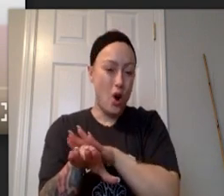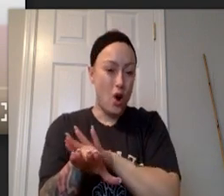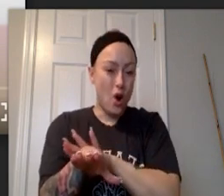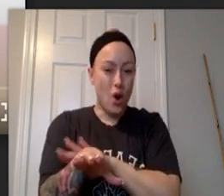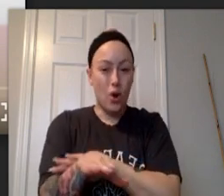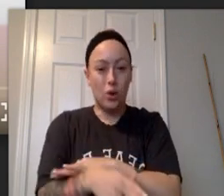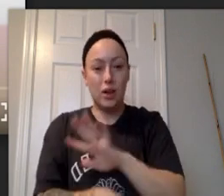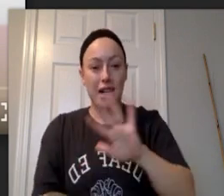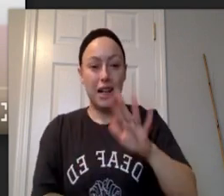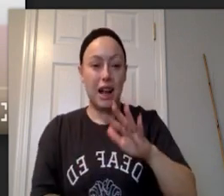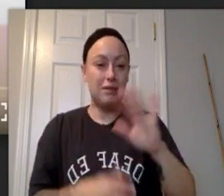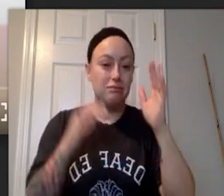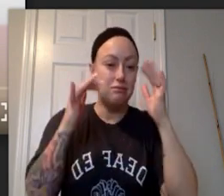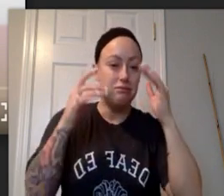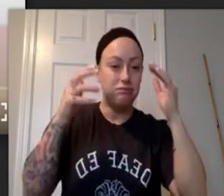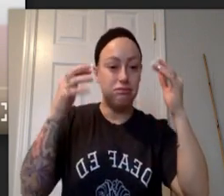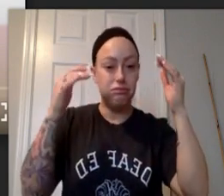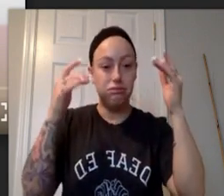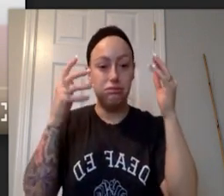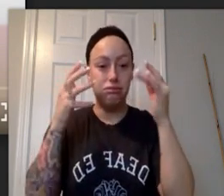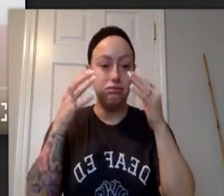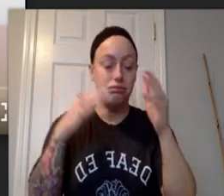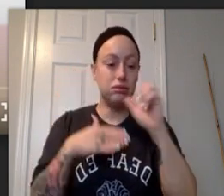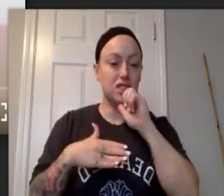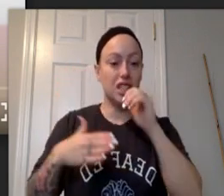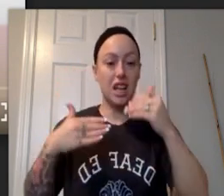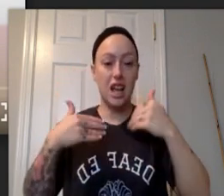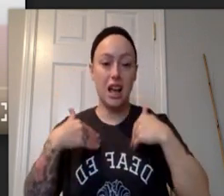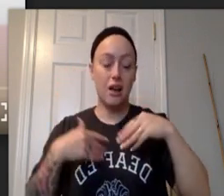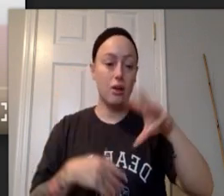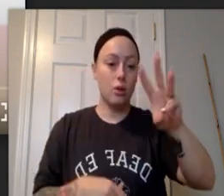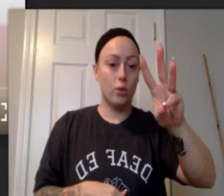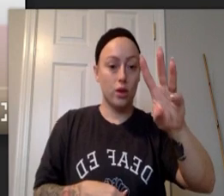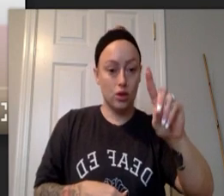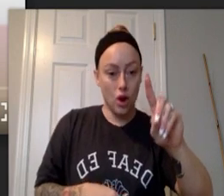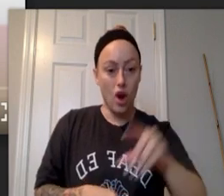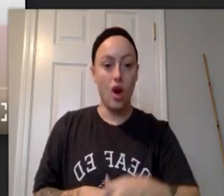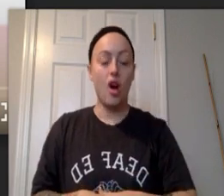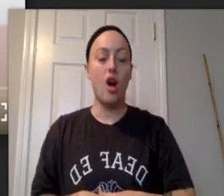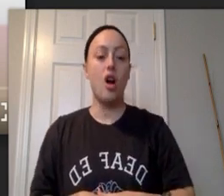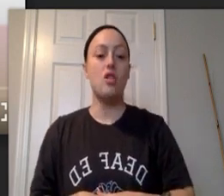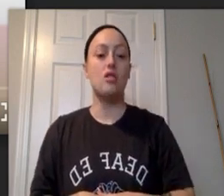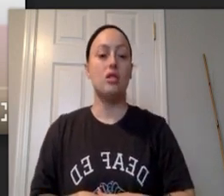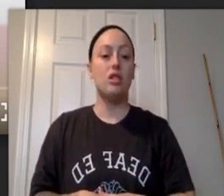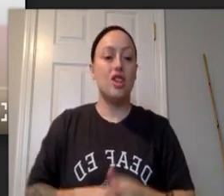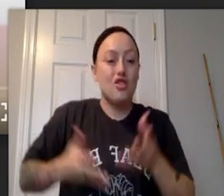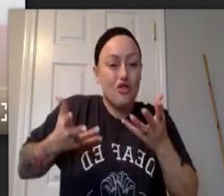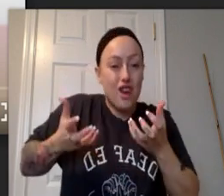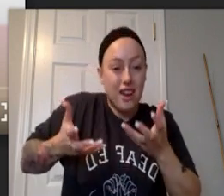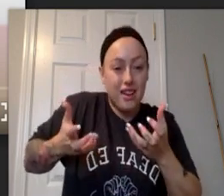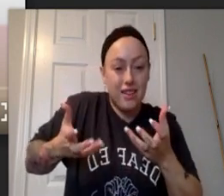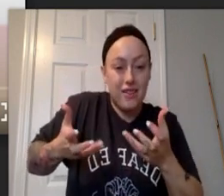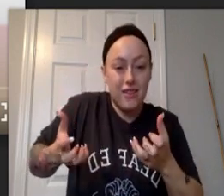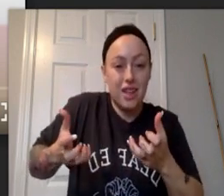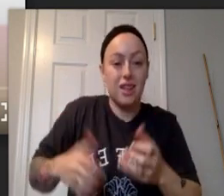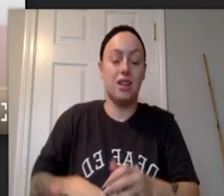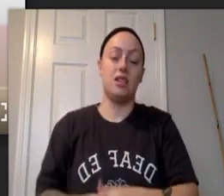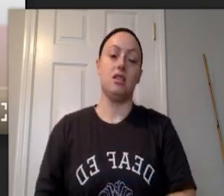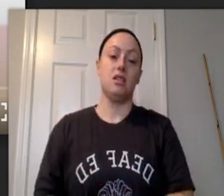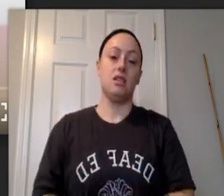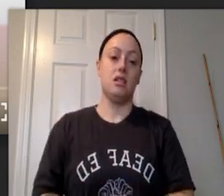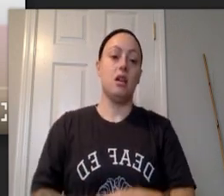the receptors, reducing withdrawal and cravings so that people can kind of stabilize without using, but they, in the